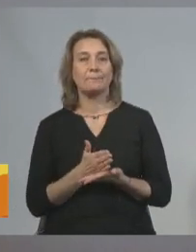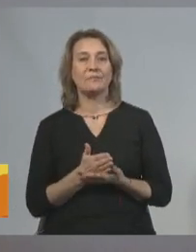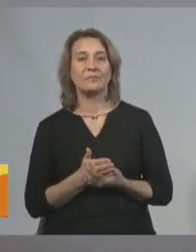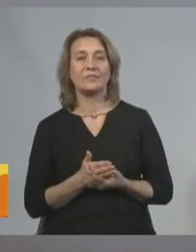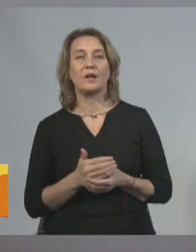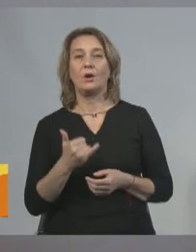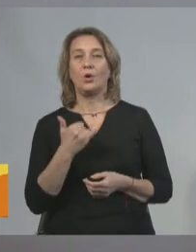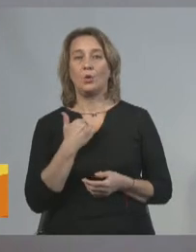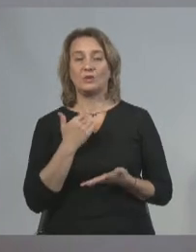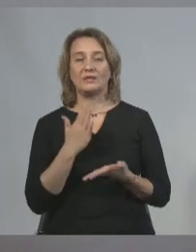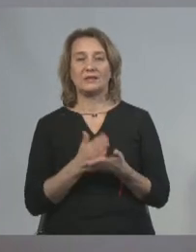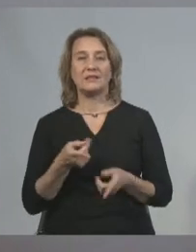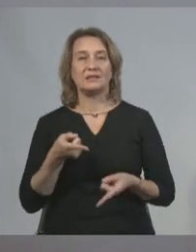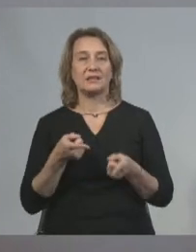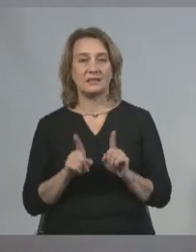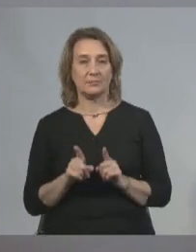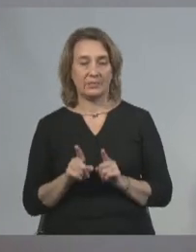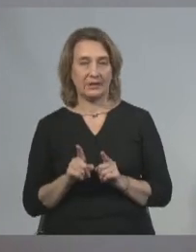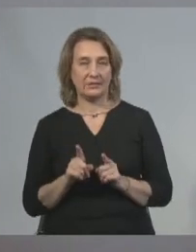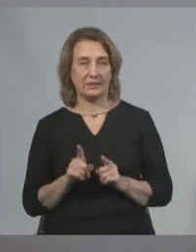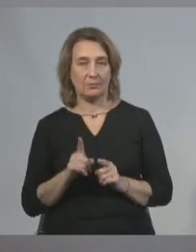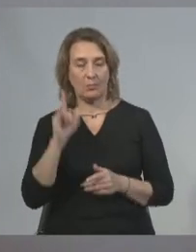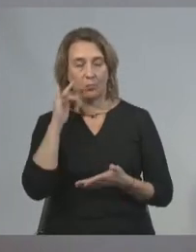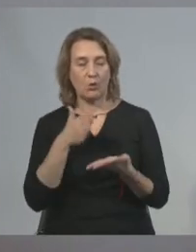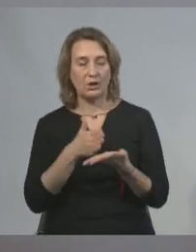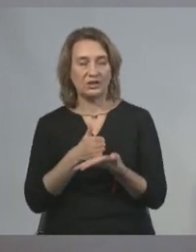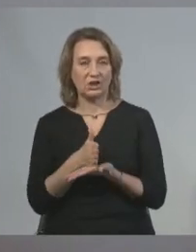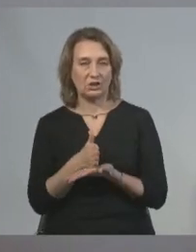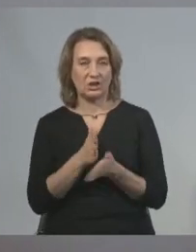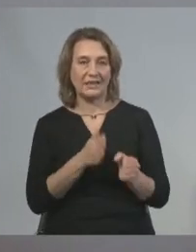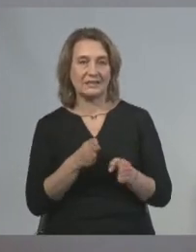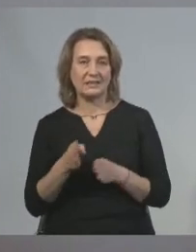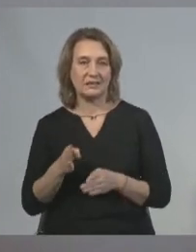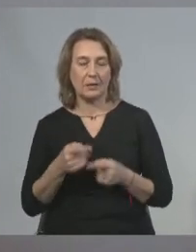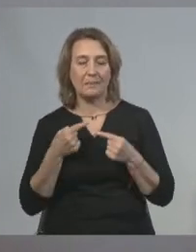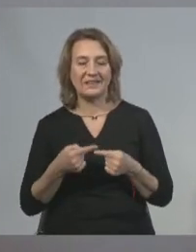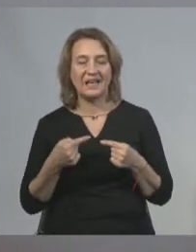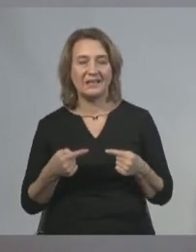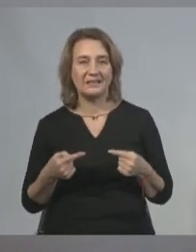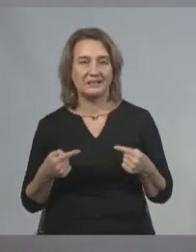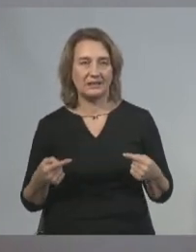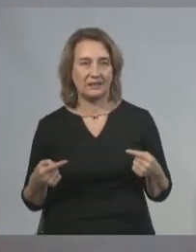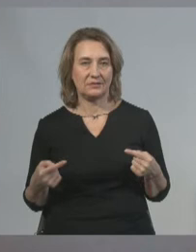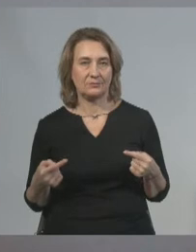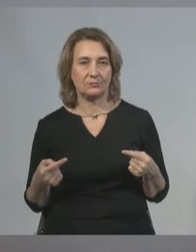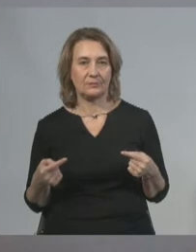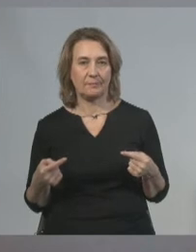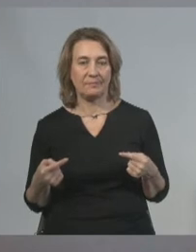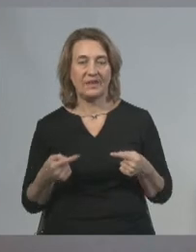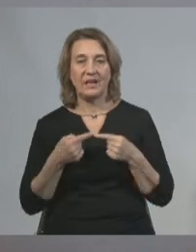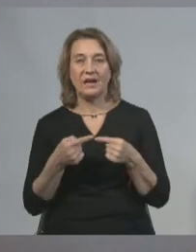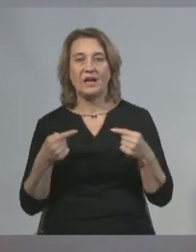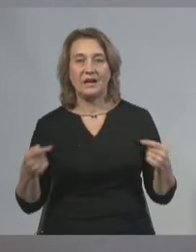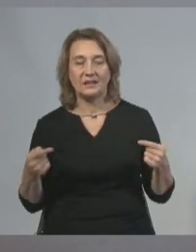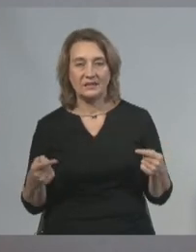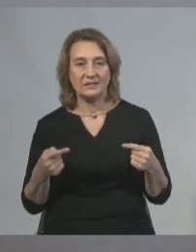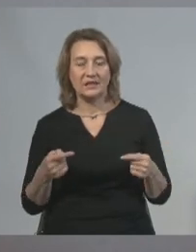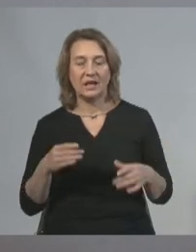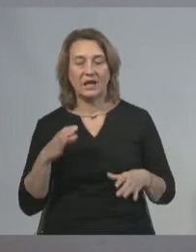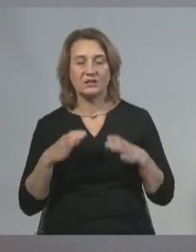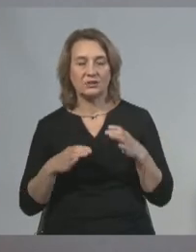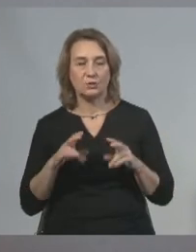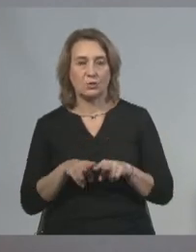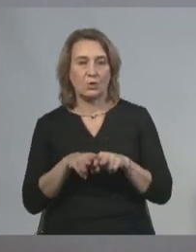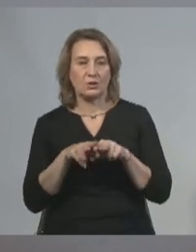system so uh even a different uh different institutions are also divided between a federation of